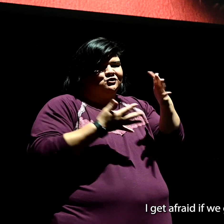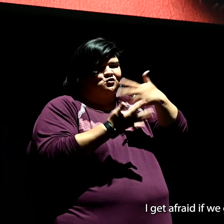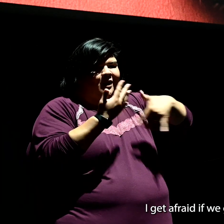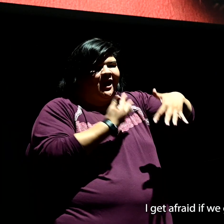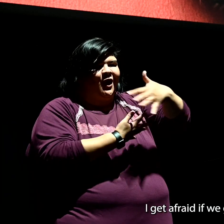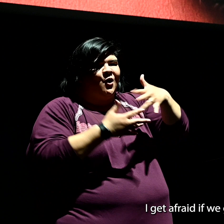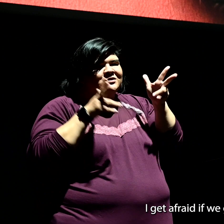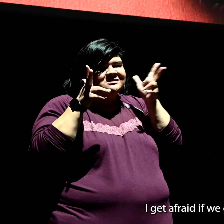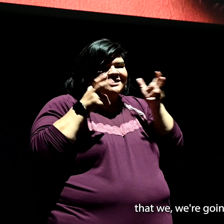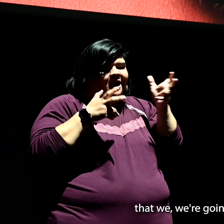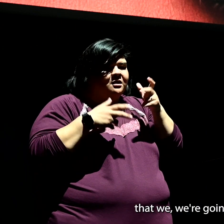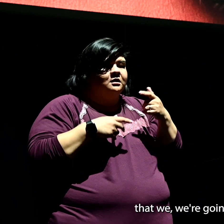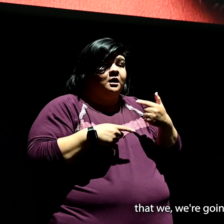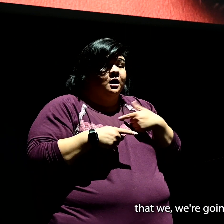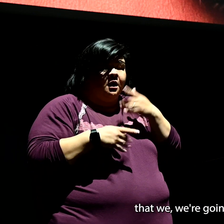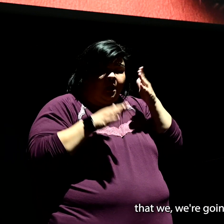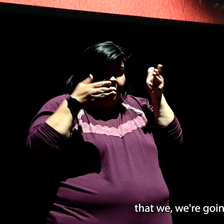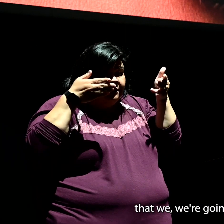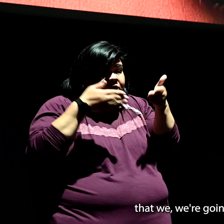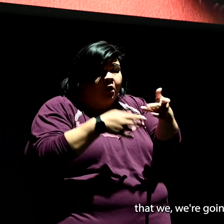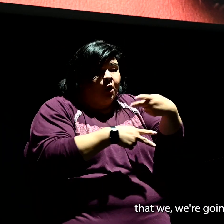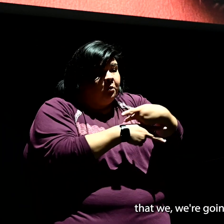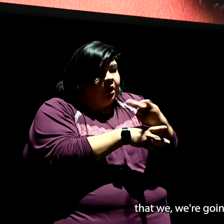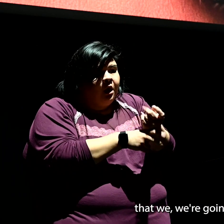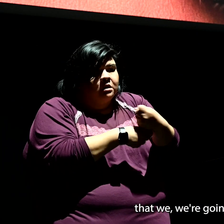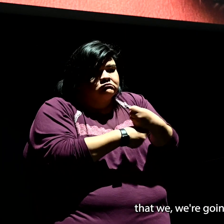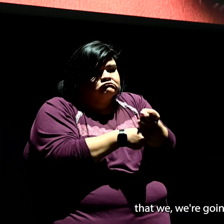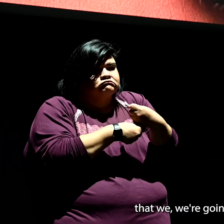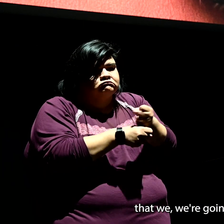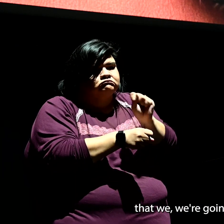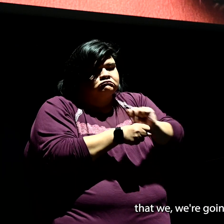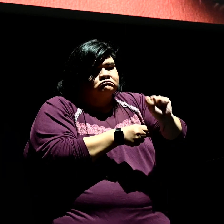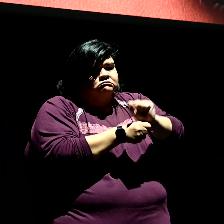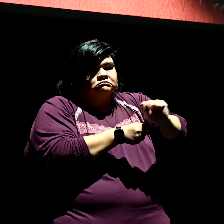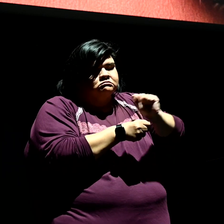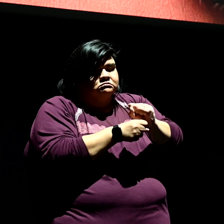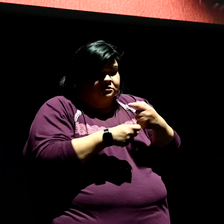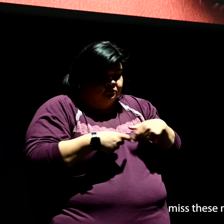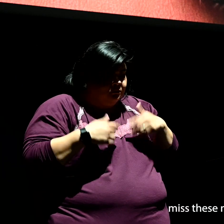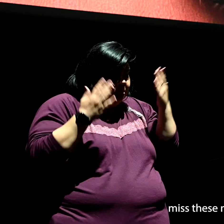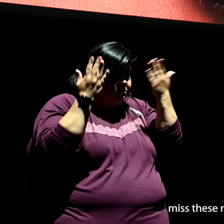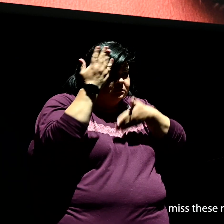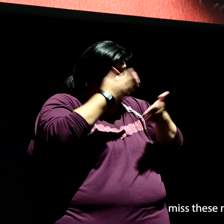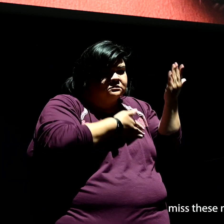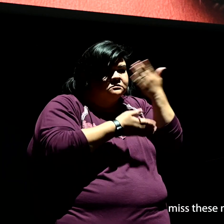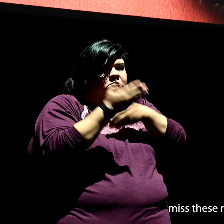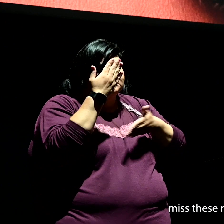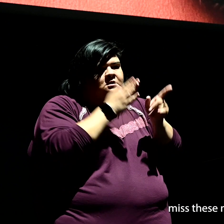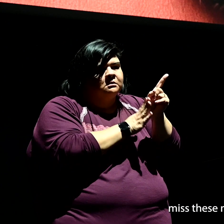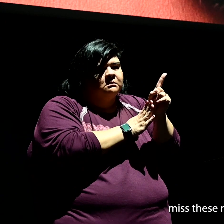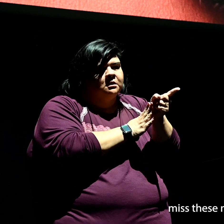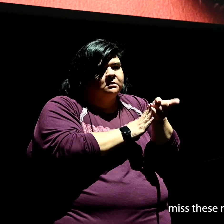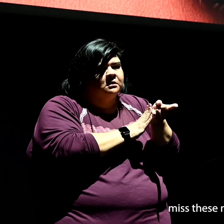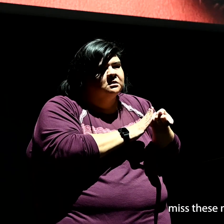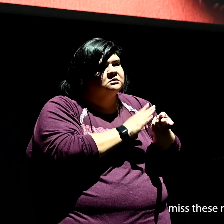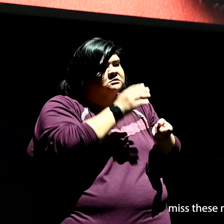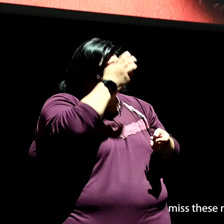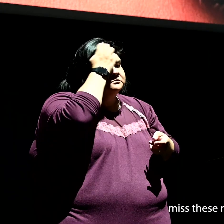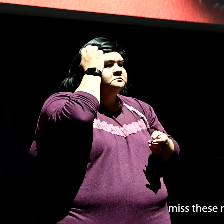we get too productive that we're gonna, you know, miss these moments,